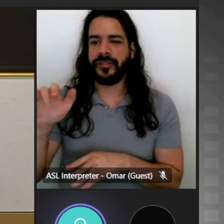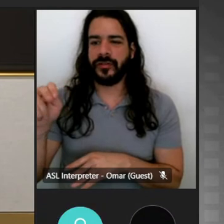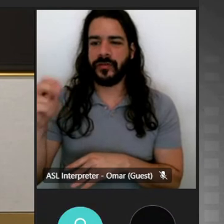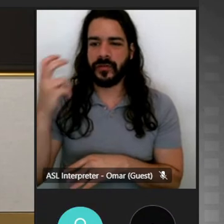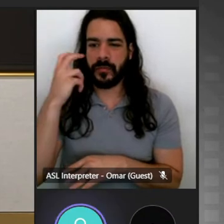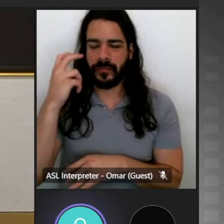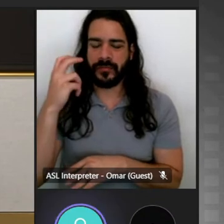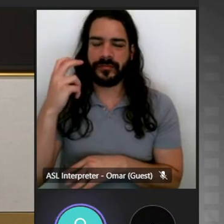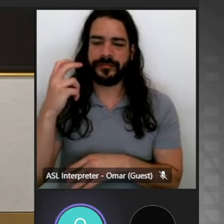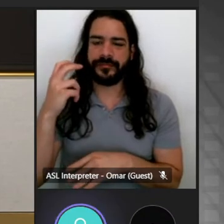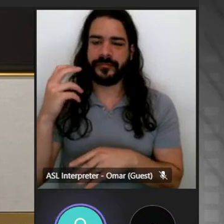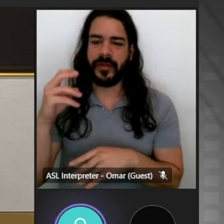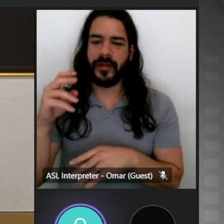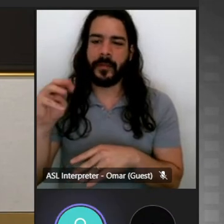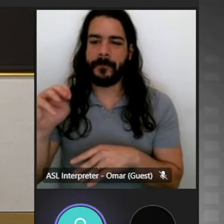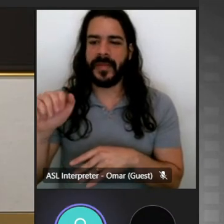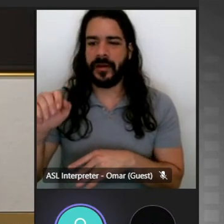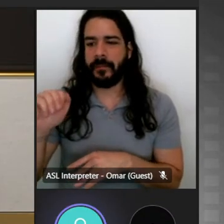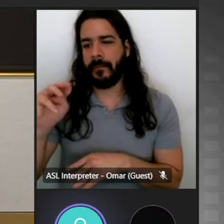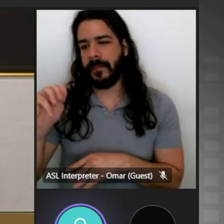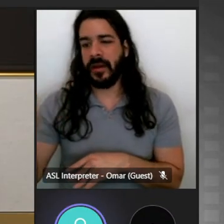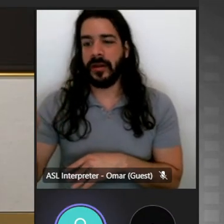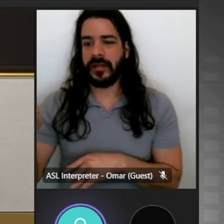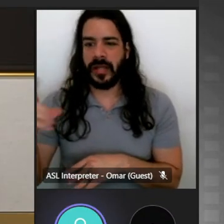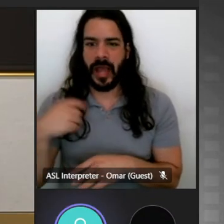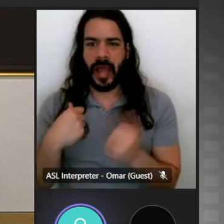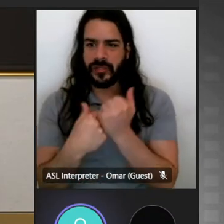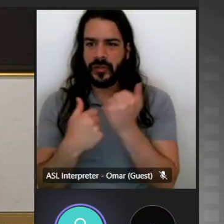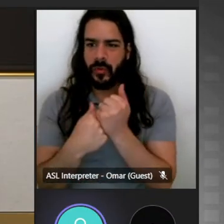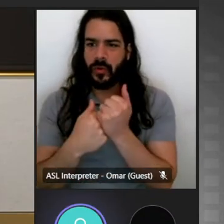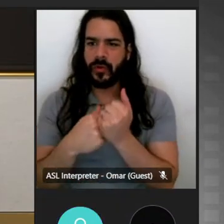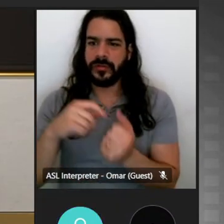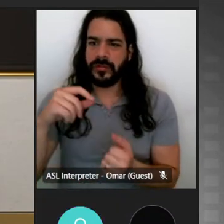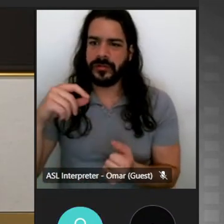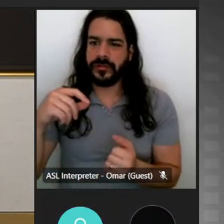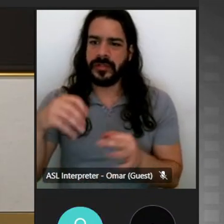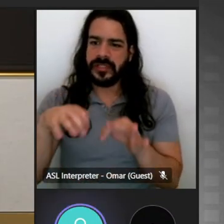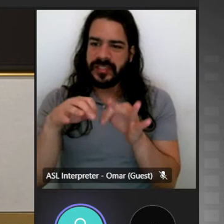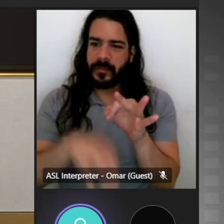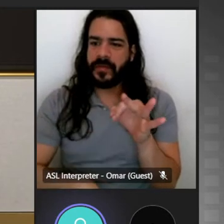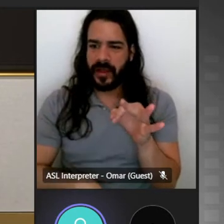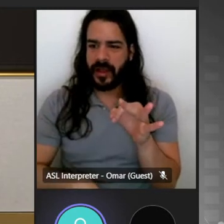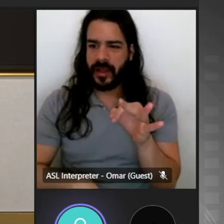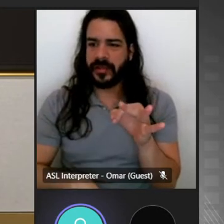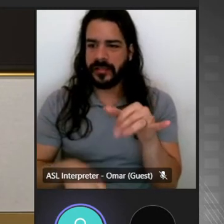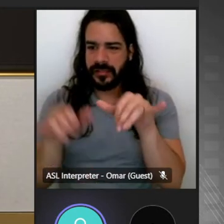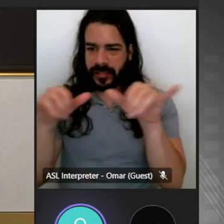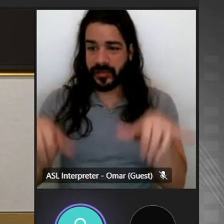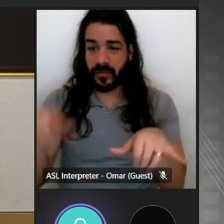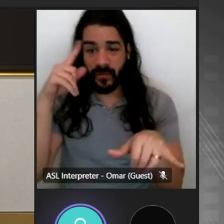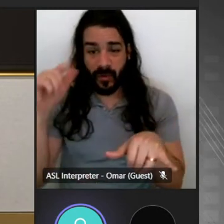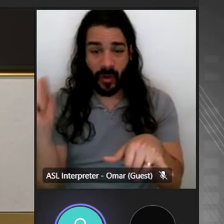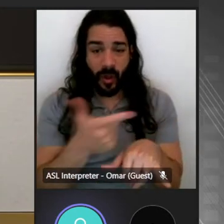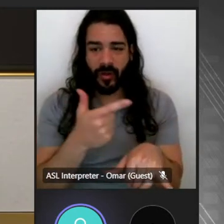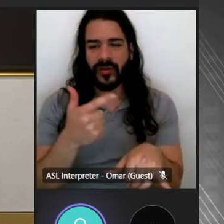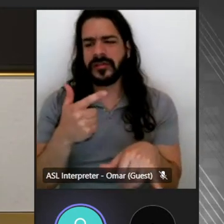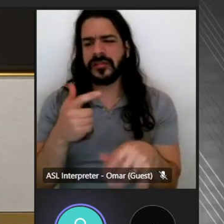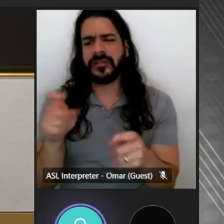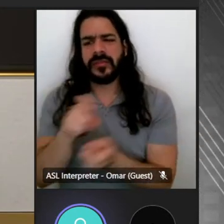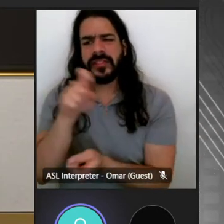am in agreement with the simplifying the fare structure on uh for everybody but certainly Metro access as well that